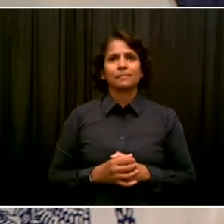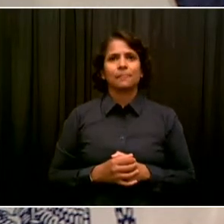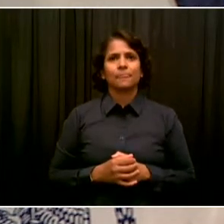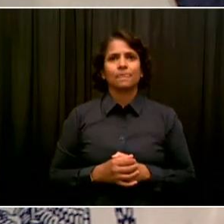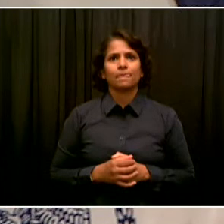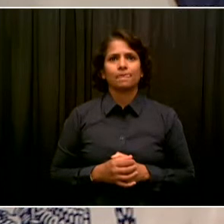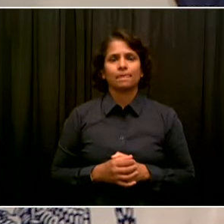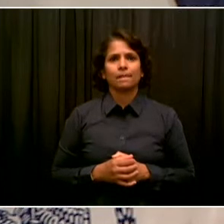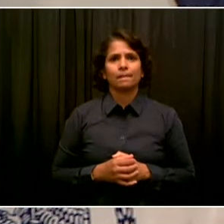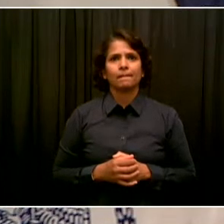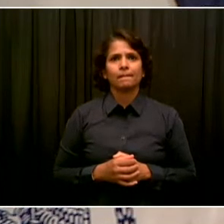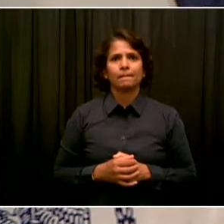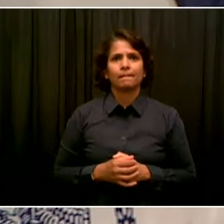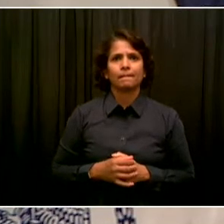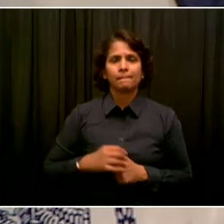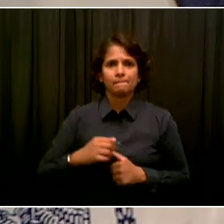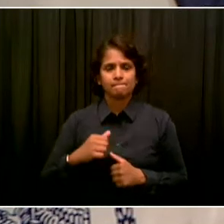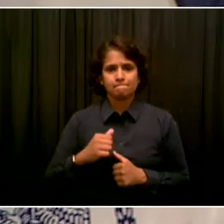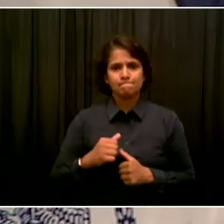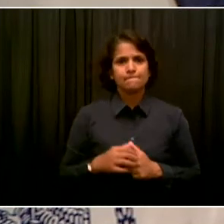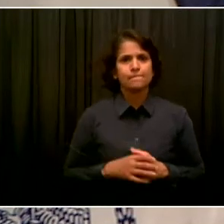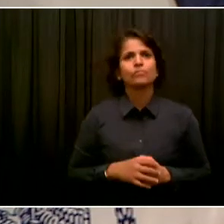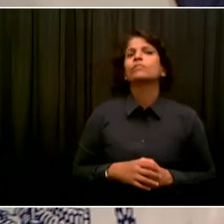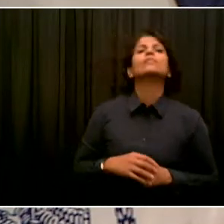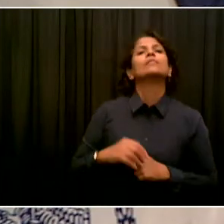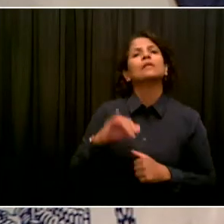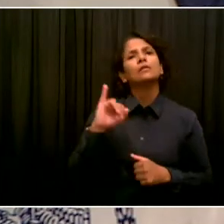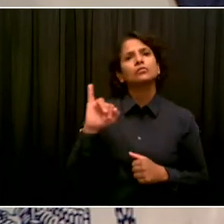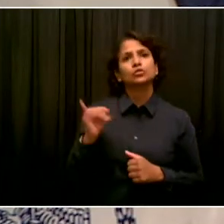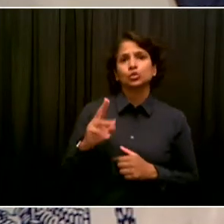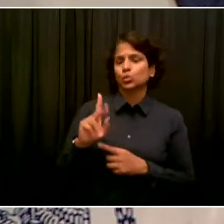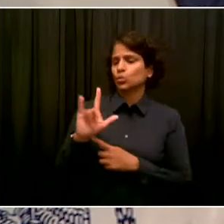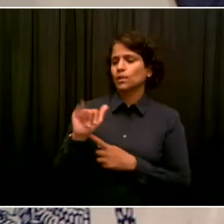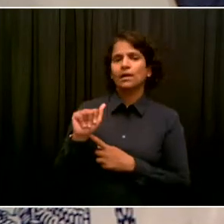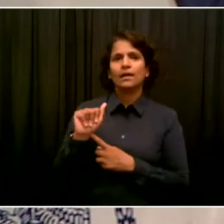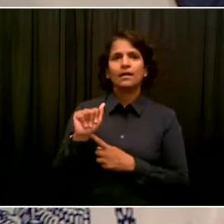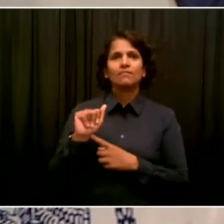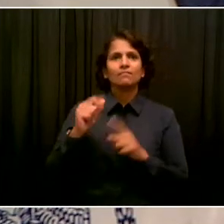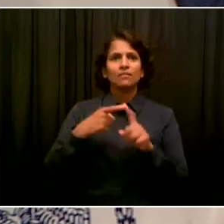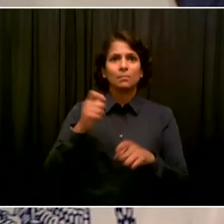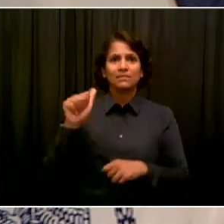Our next question goes to Juliet from 1010 Wins.